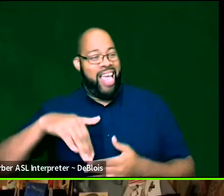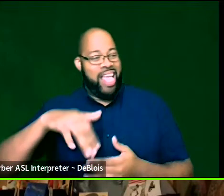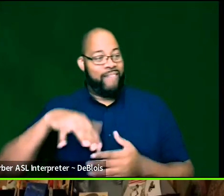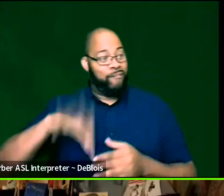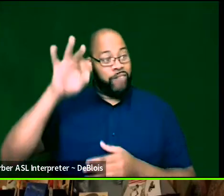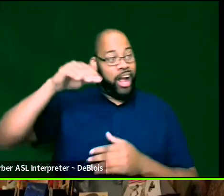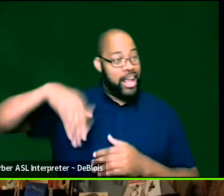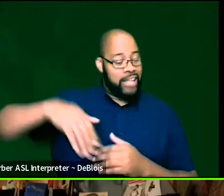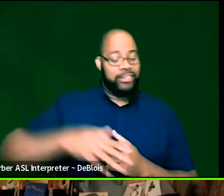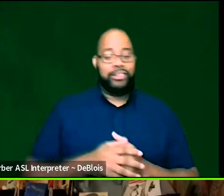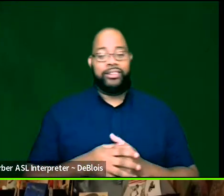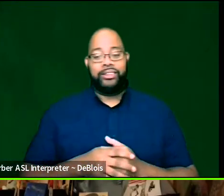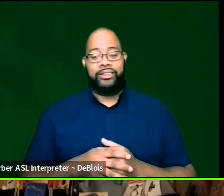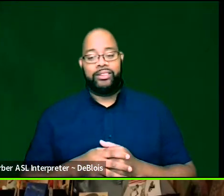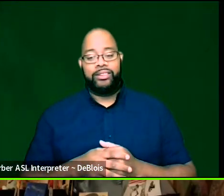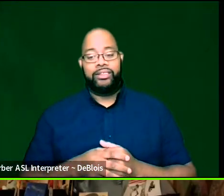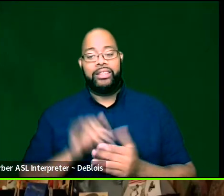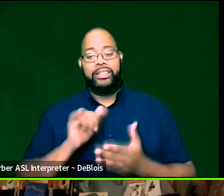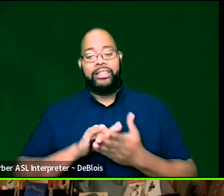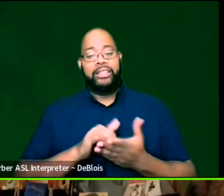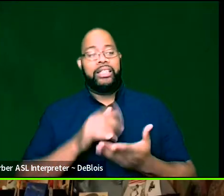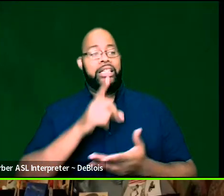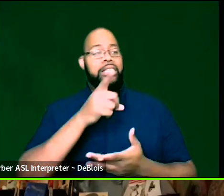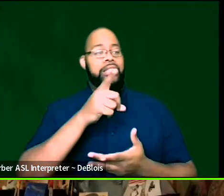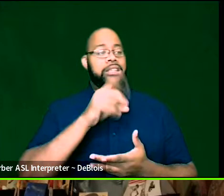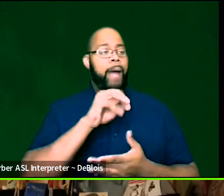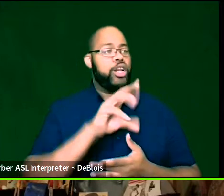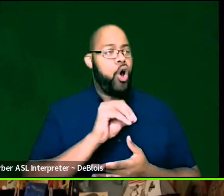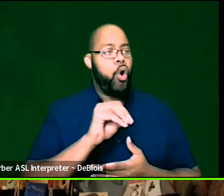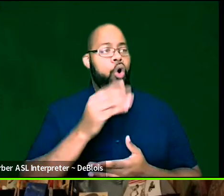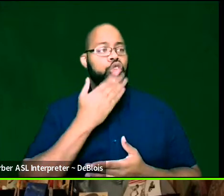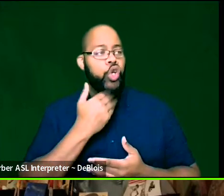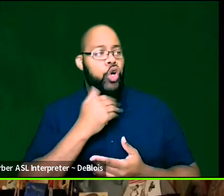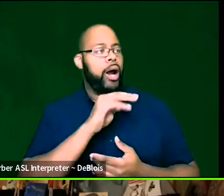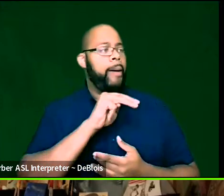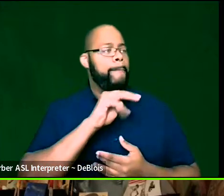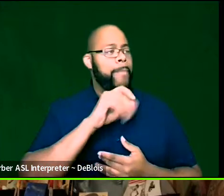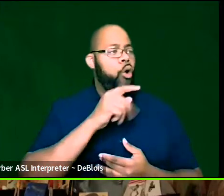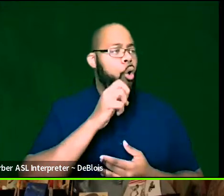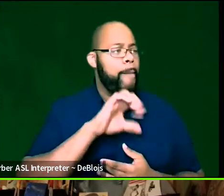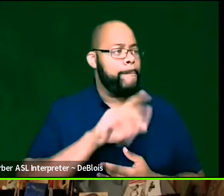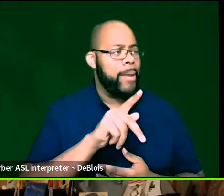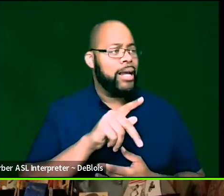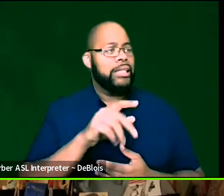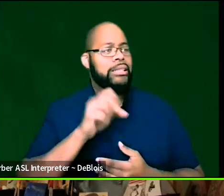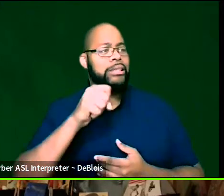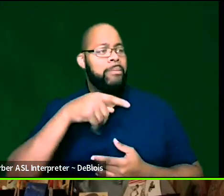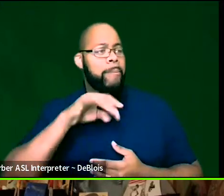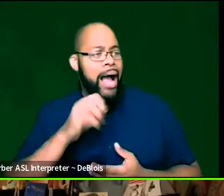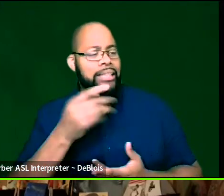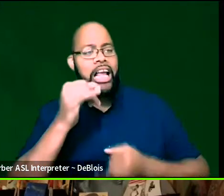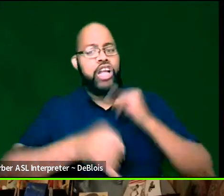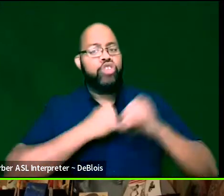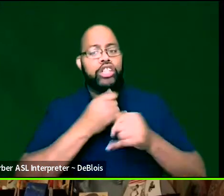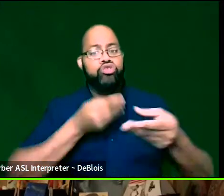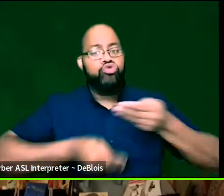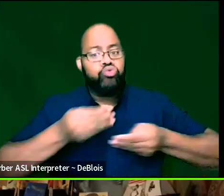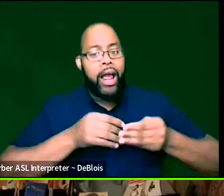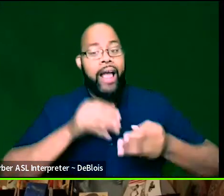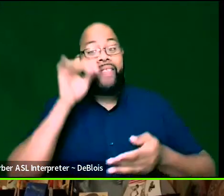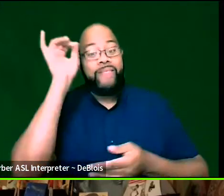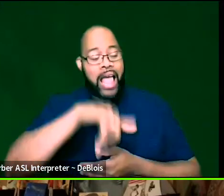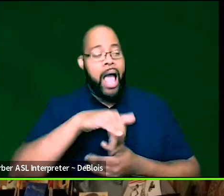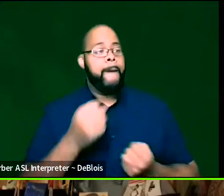invented yet, the Domino Sugars and the McCormick Spice and international trade. I mean, these